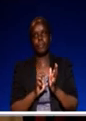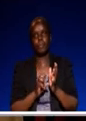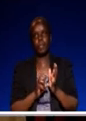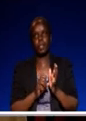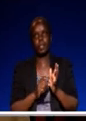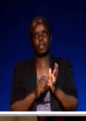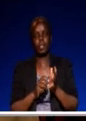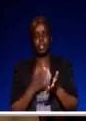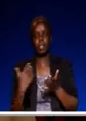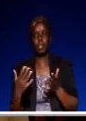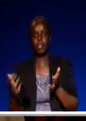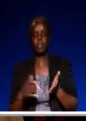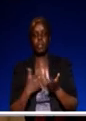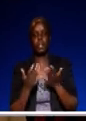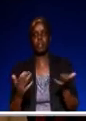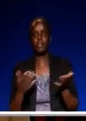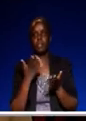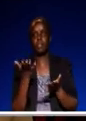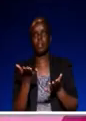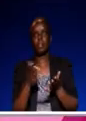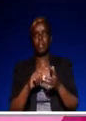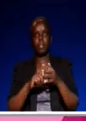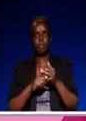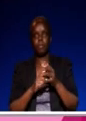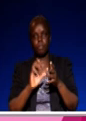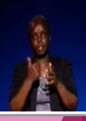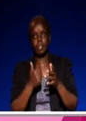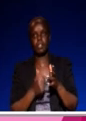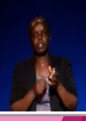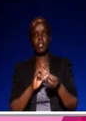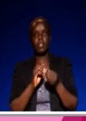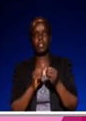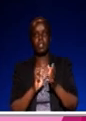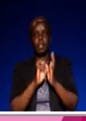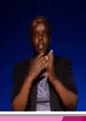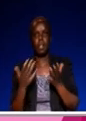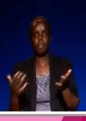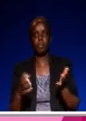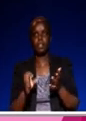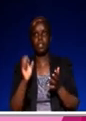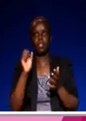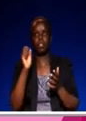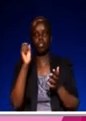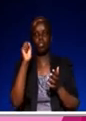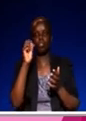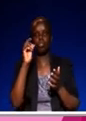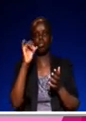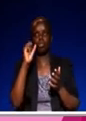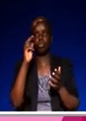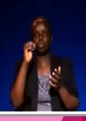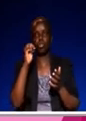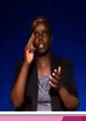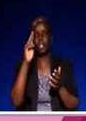at which elements are present there. The first element present there is sodium. The